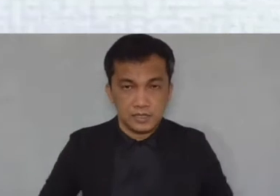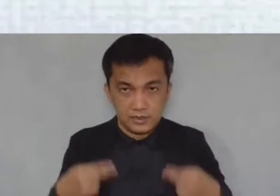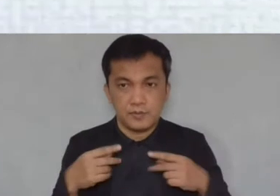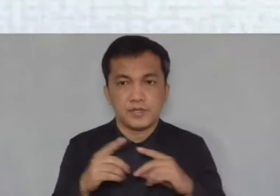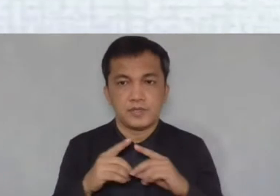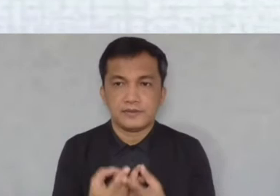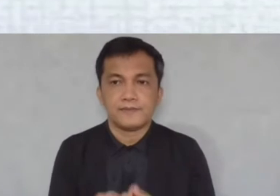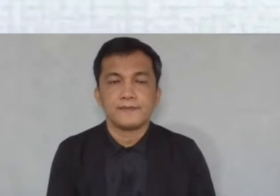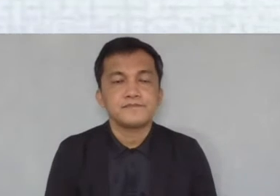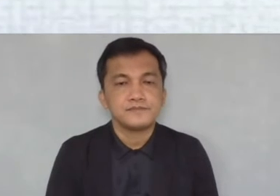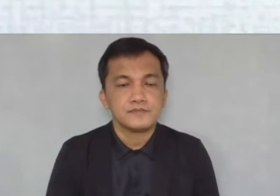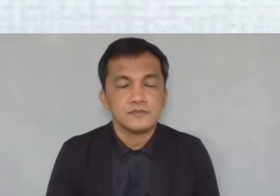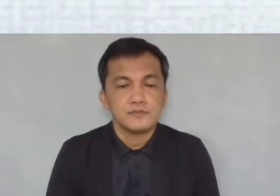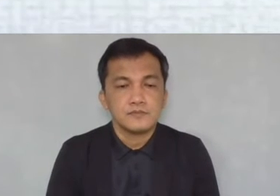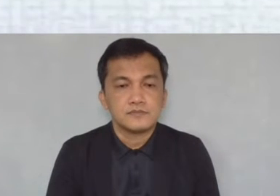Department.